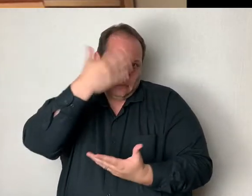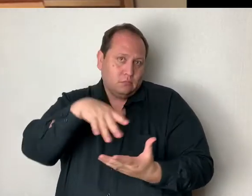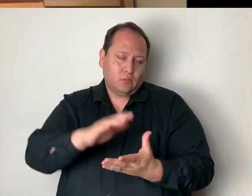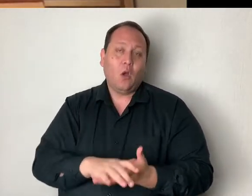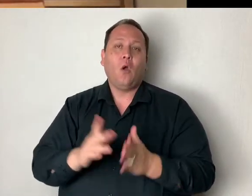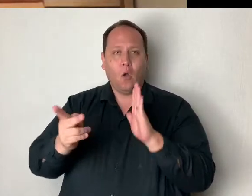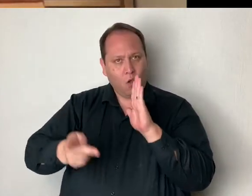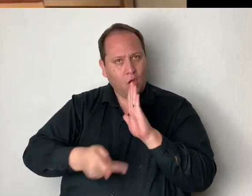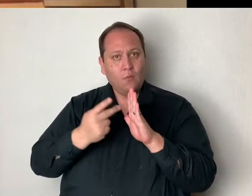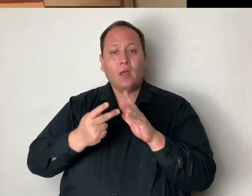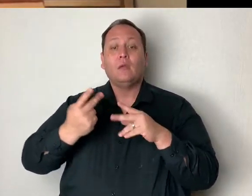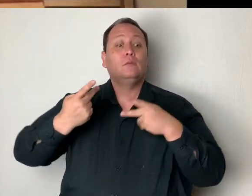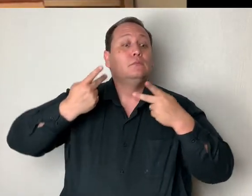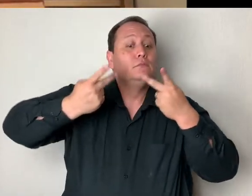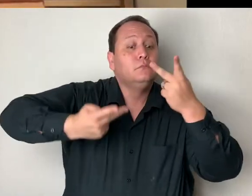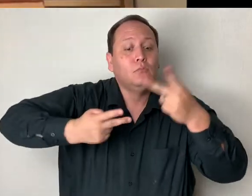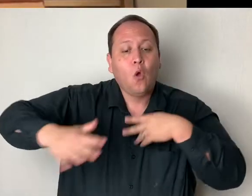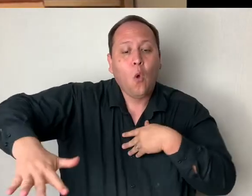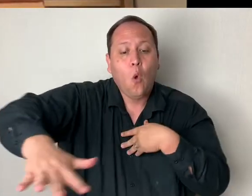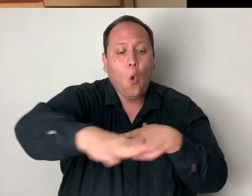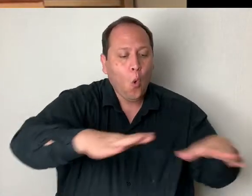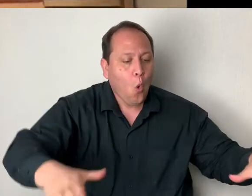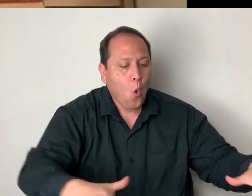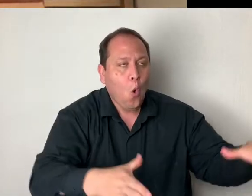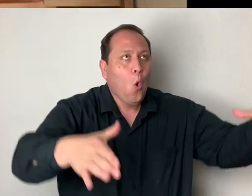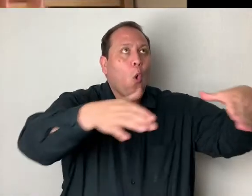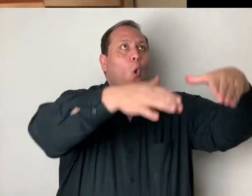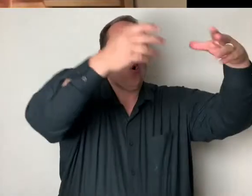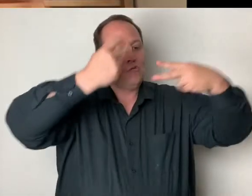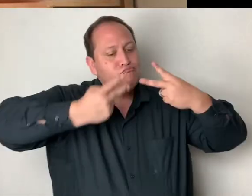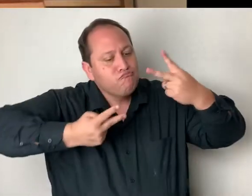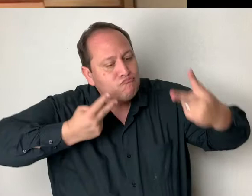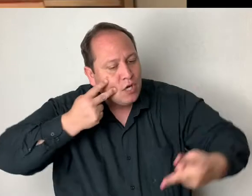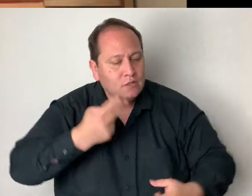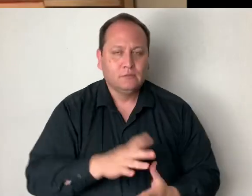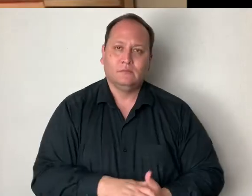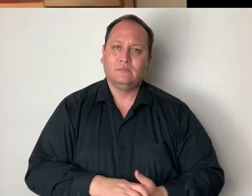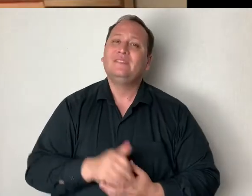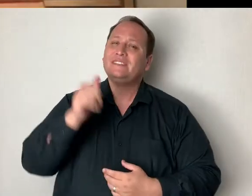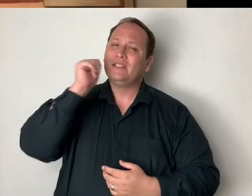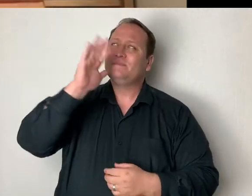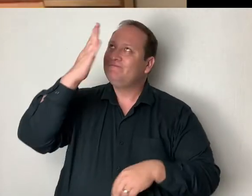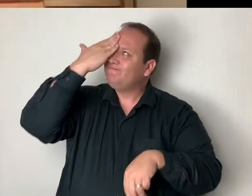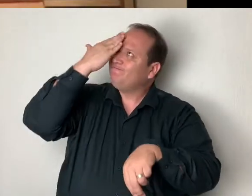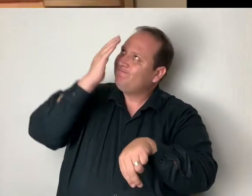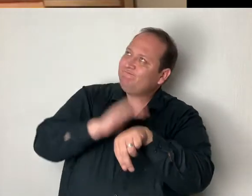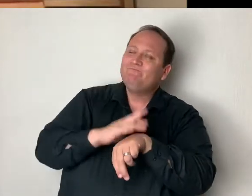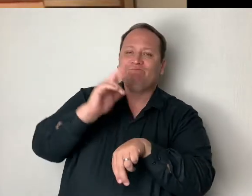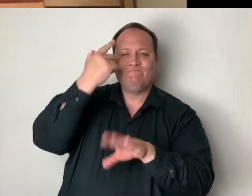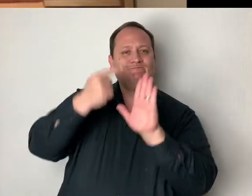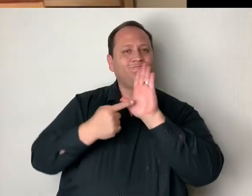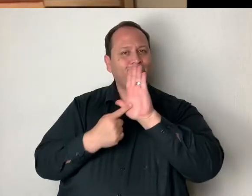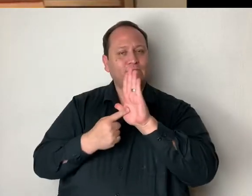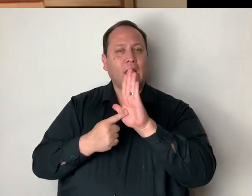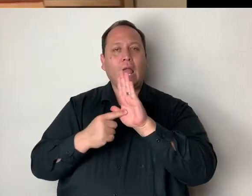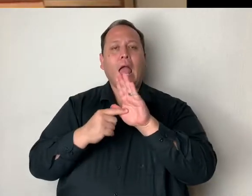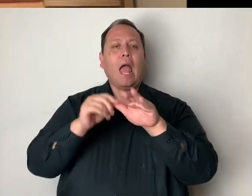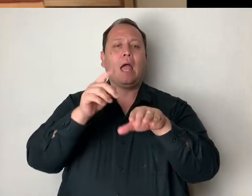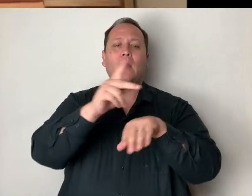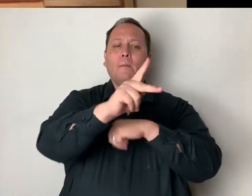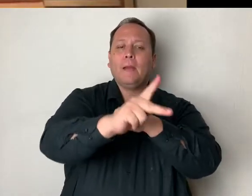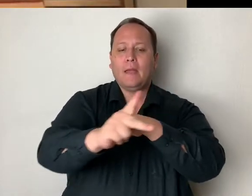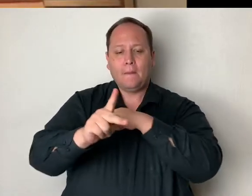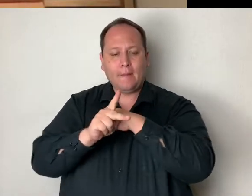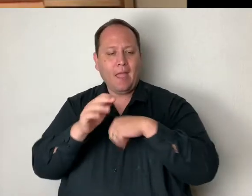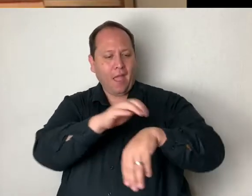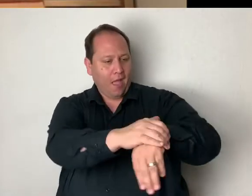visitado a ese monumento, a ese parque, y siempre como un símbolo de amistad entre los dos países. And really, it's